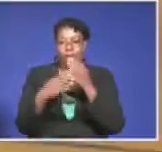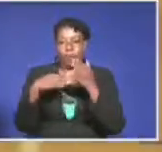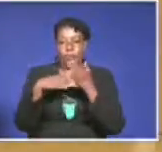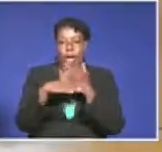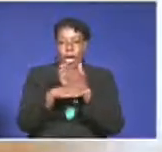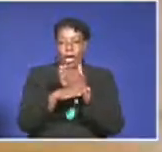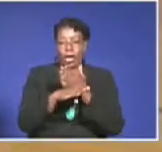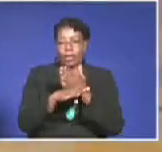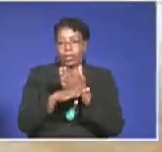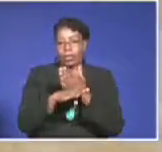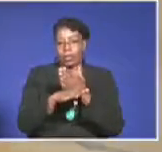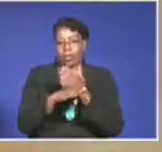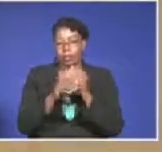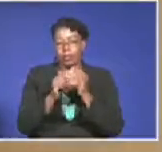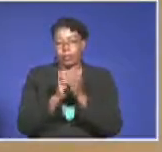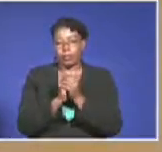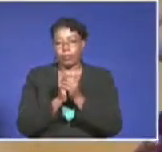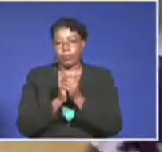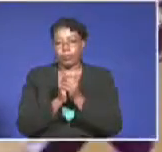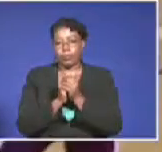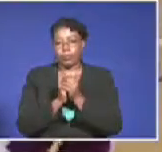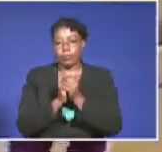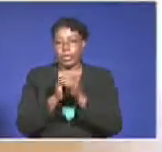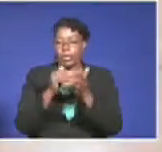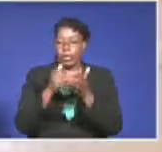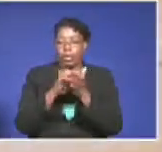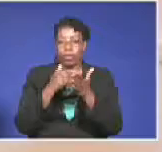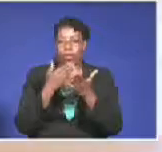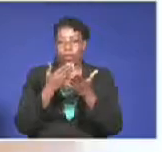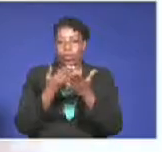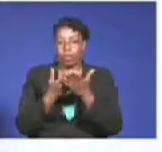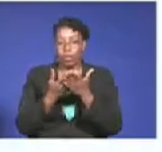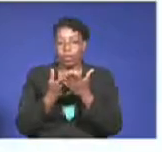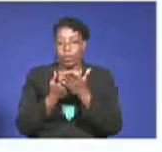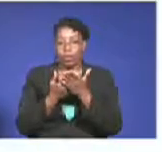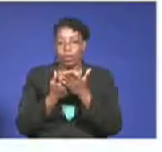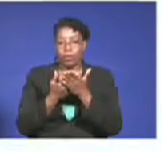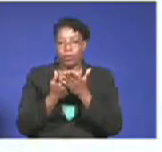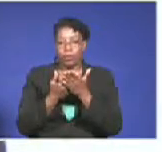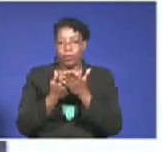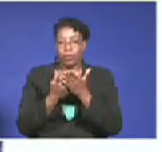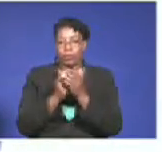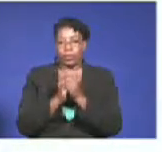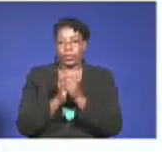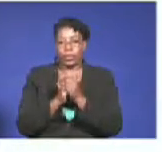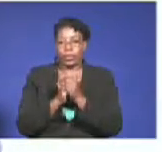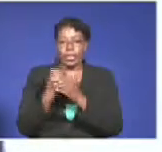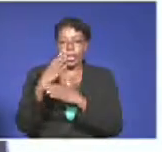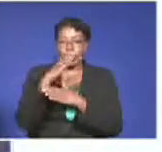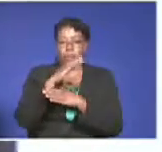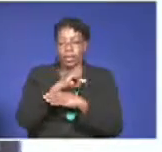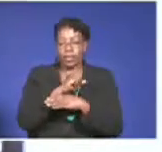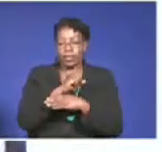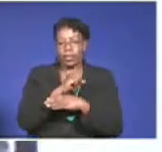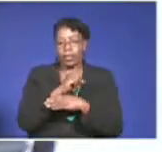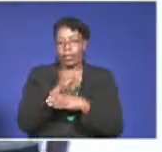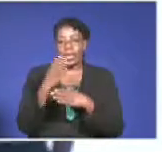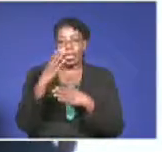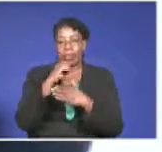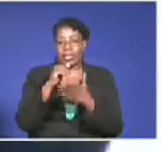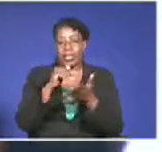Joshua with the nice left finger roll layup. Basket is good. St. George's now in transition. Missed layup. Offensive rebound. Missed